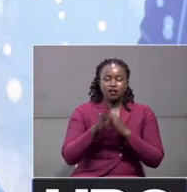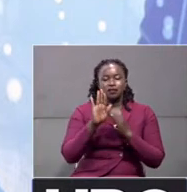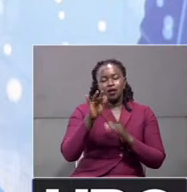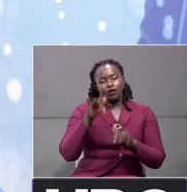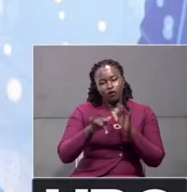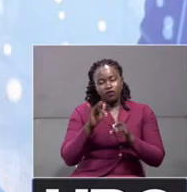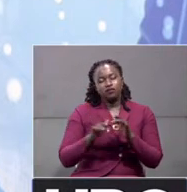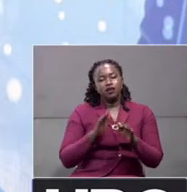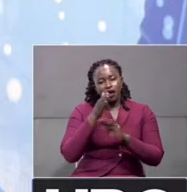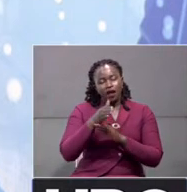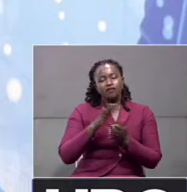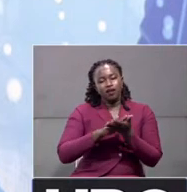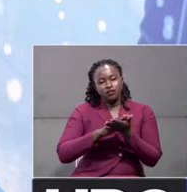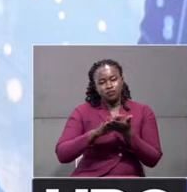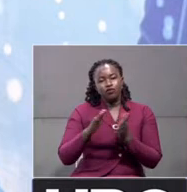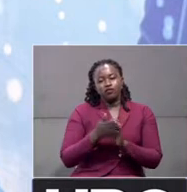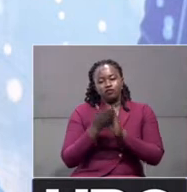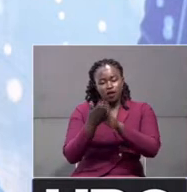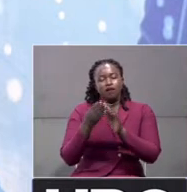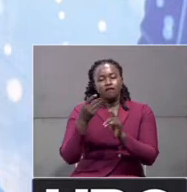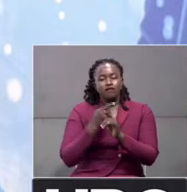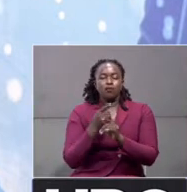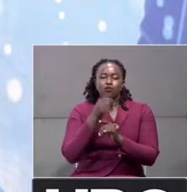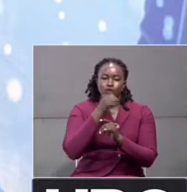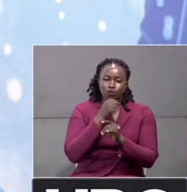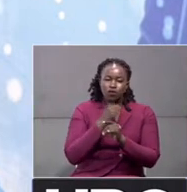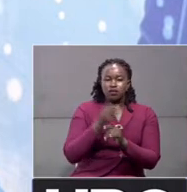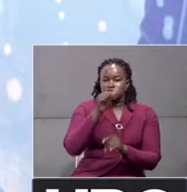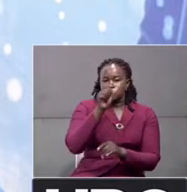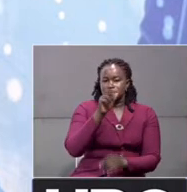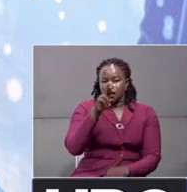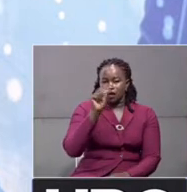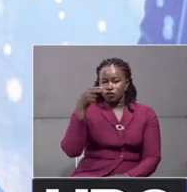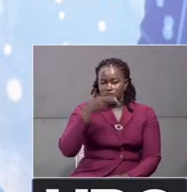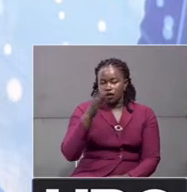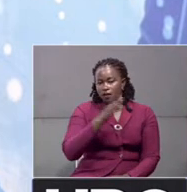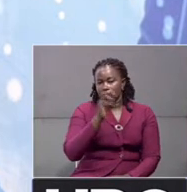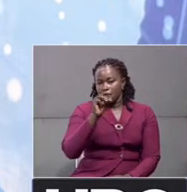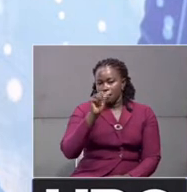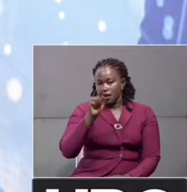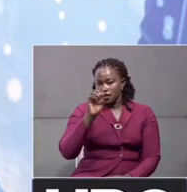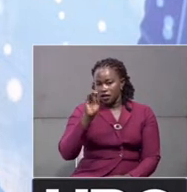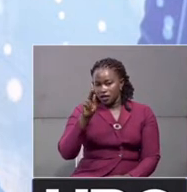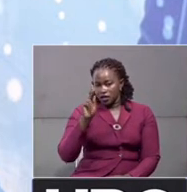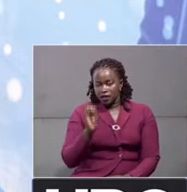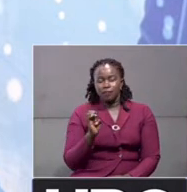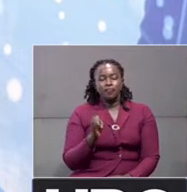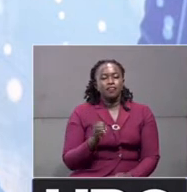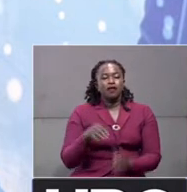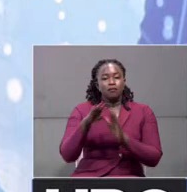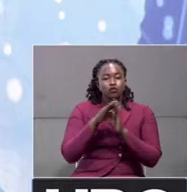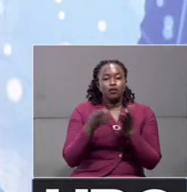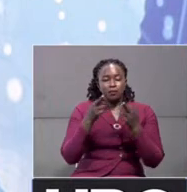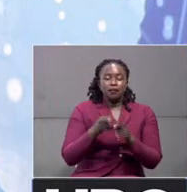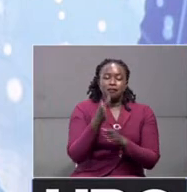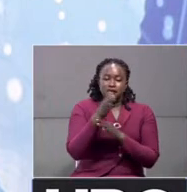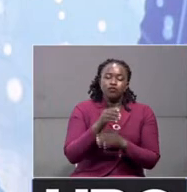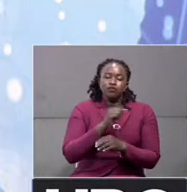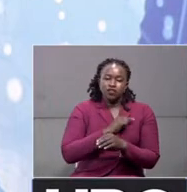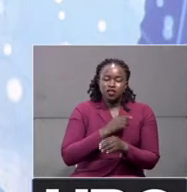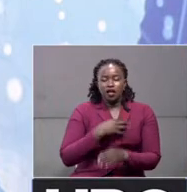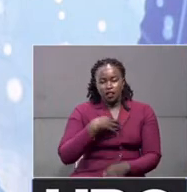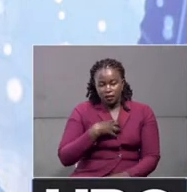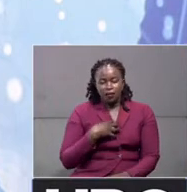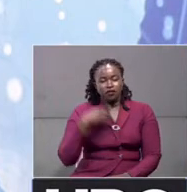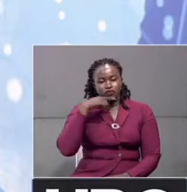after a smooth handover from his predecessor, Sarah Mateke. The event, hosted at the Ministry of Gender, Labour and